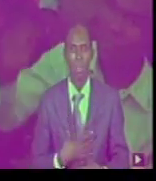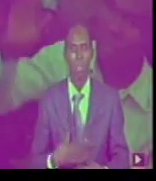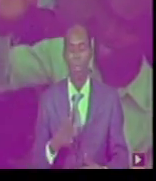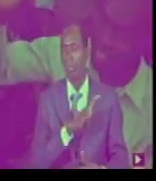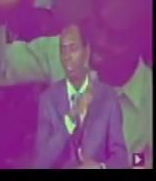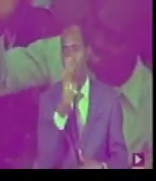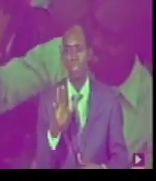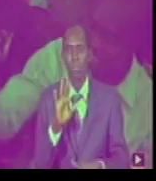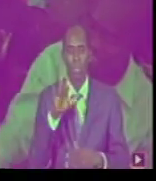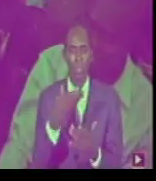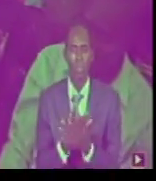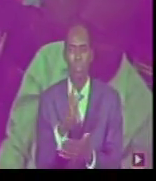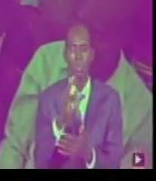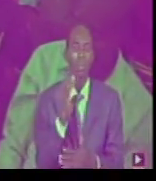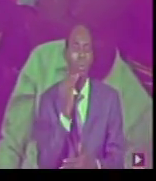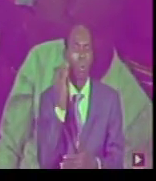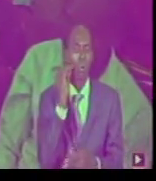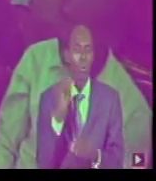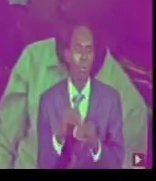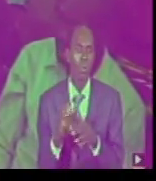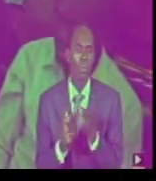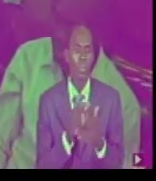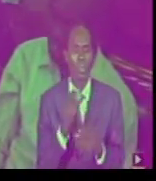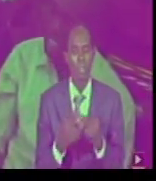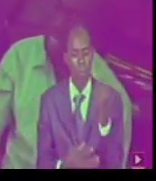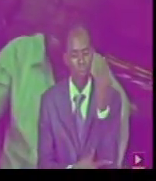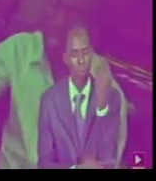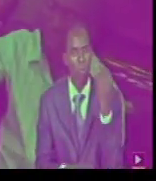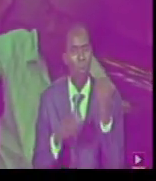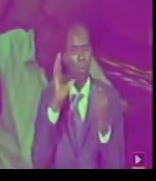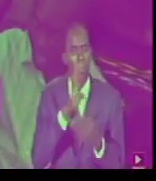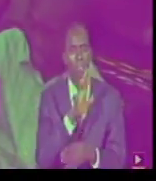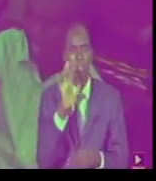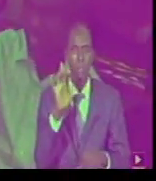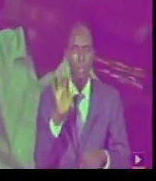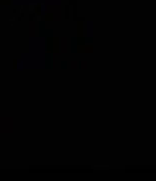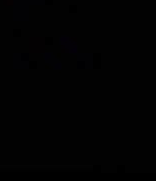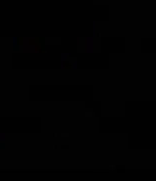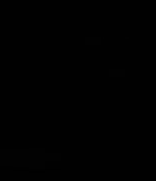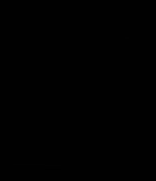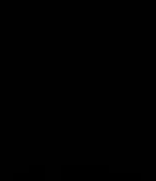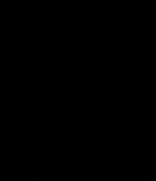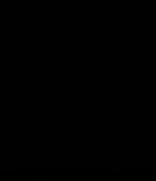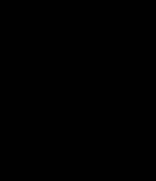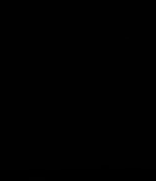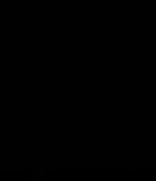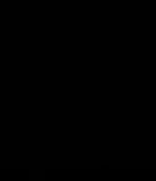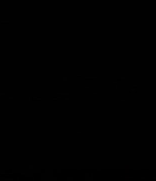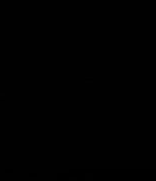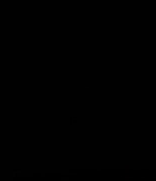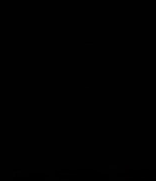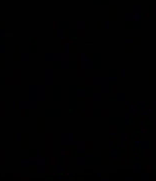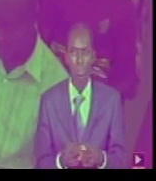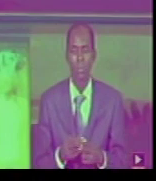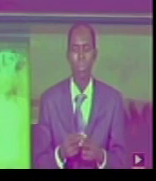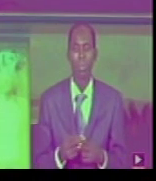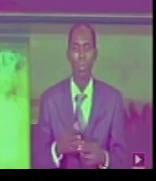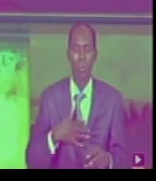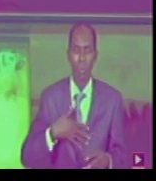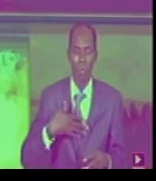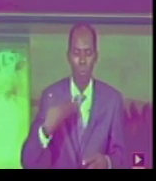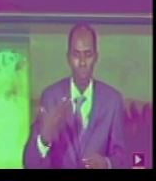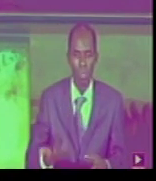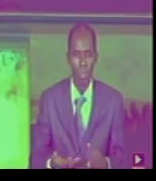house. Poverty will never get to your house. Willing, willing, willing. What are